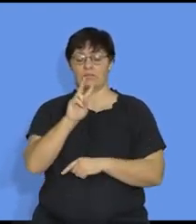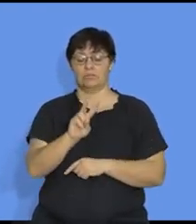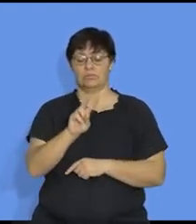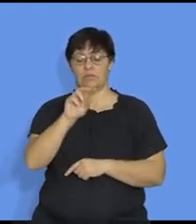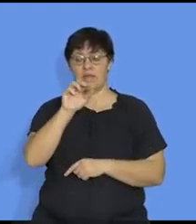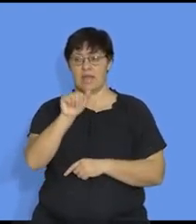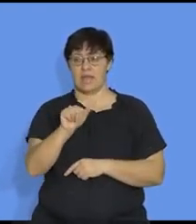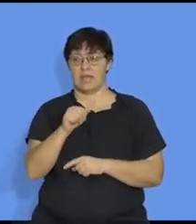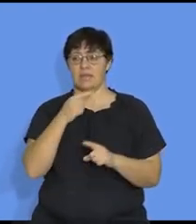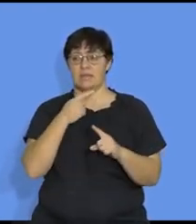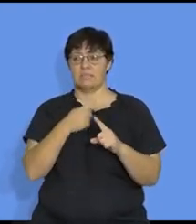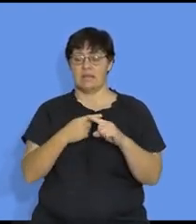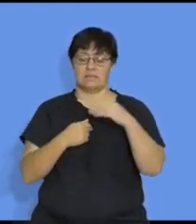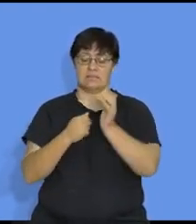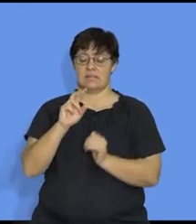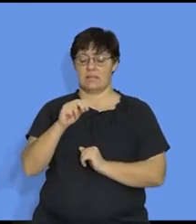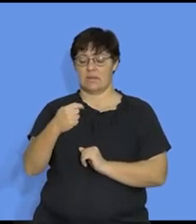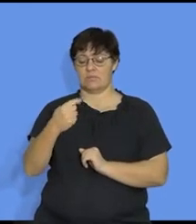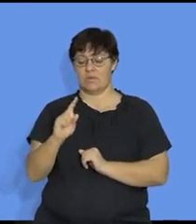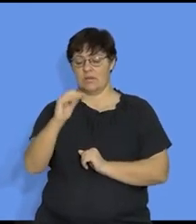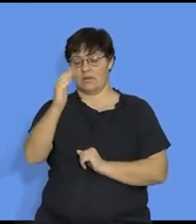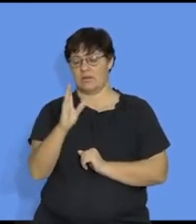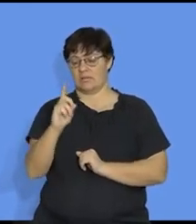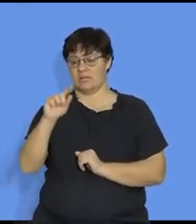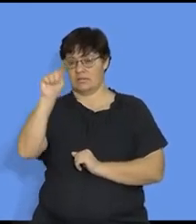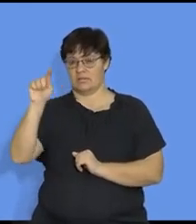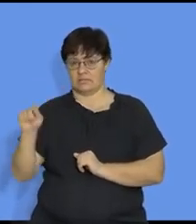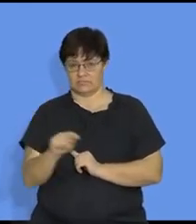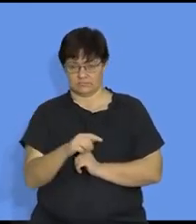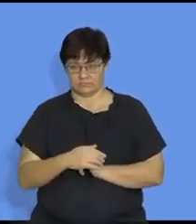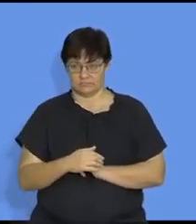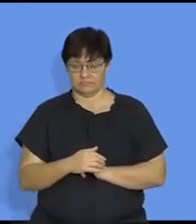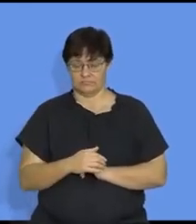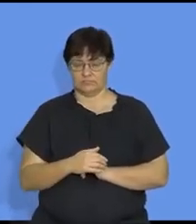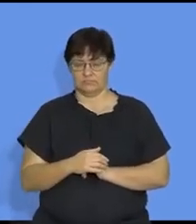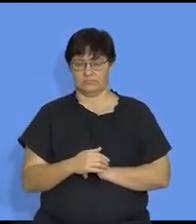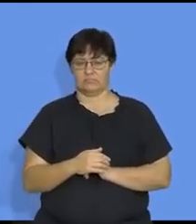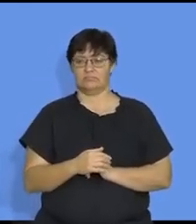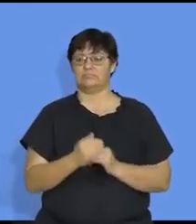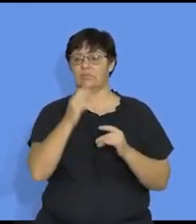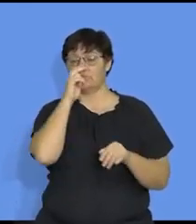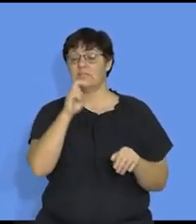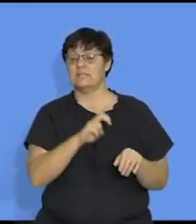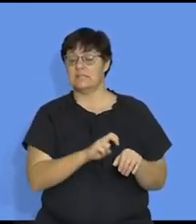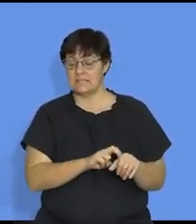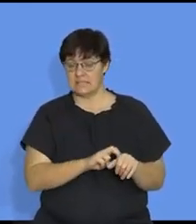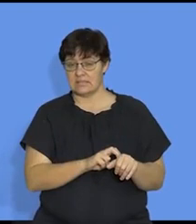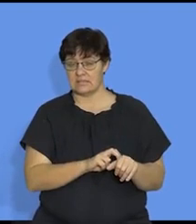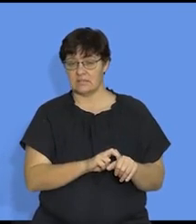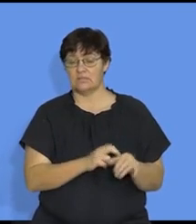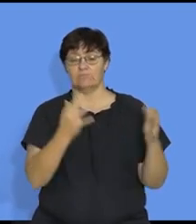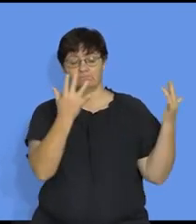2a plus n minus 1 d. What we are going to need in order to